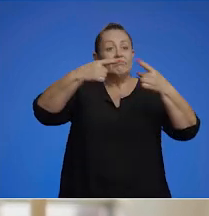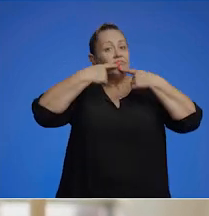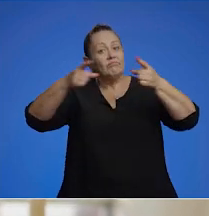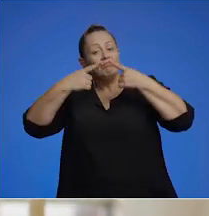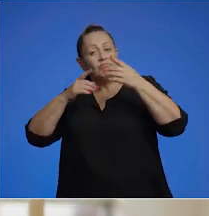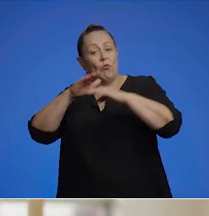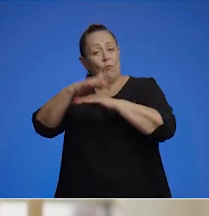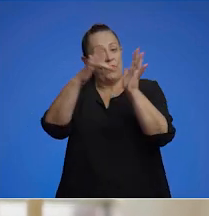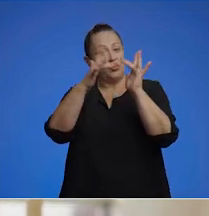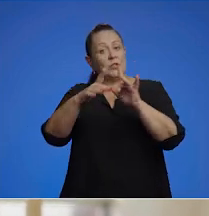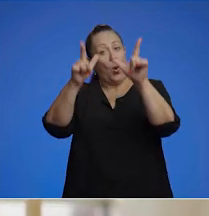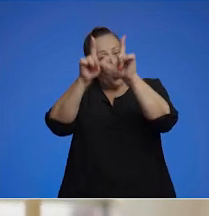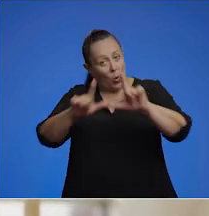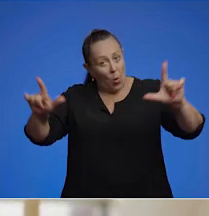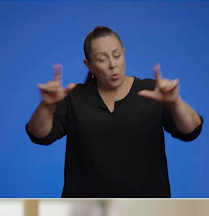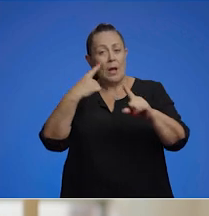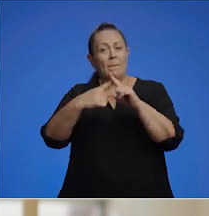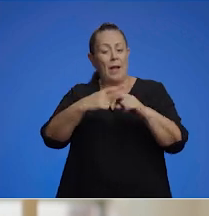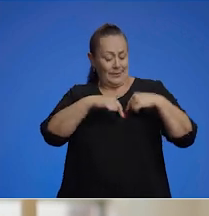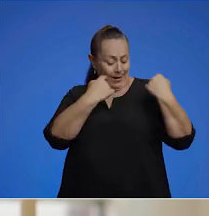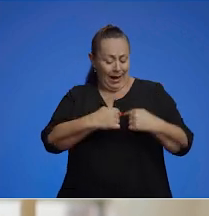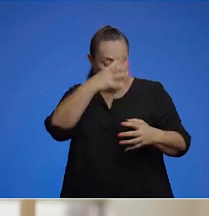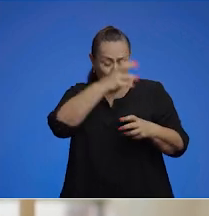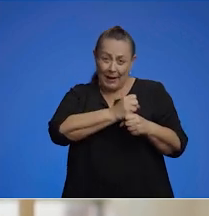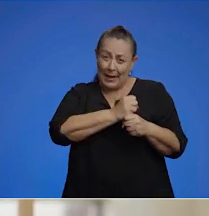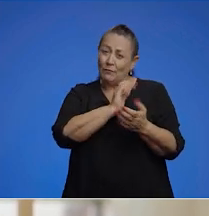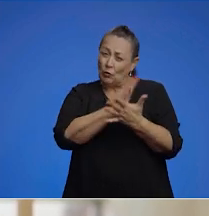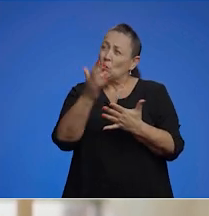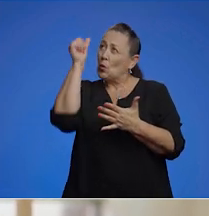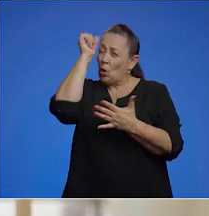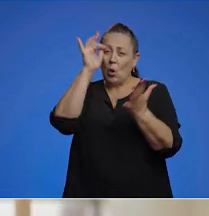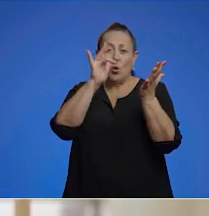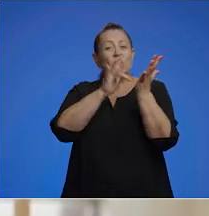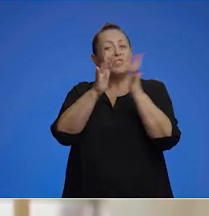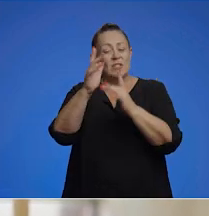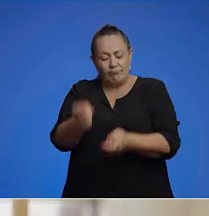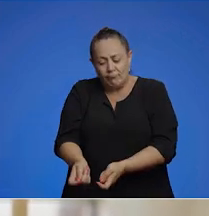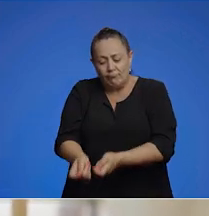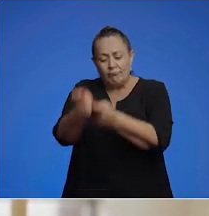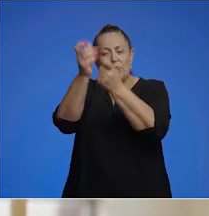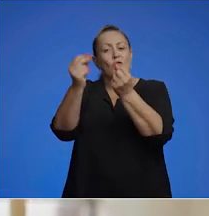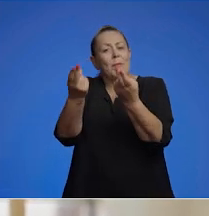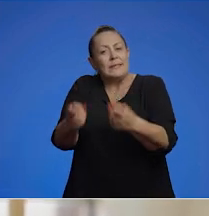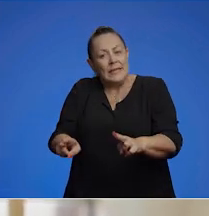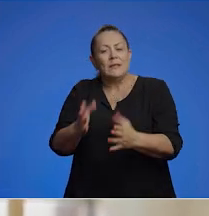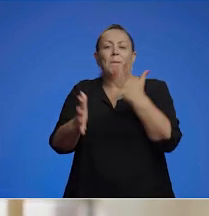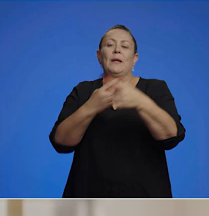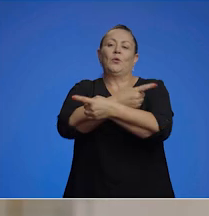is Lord, and if you believe in your heart that God raised him from the dead, then you will be